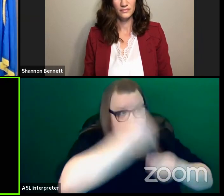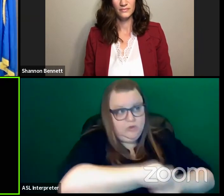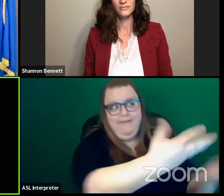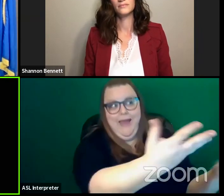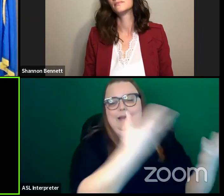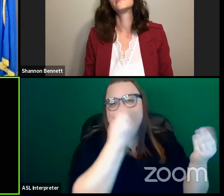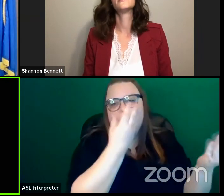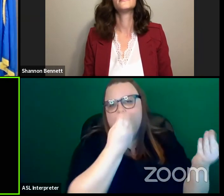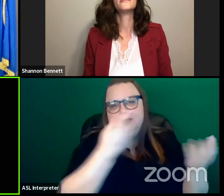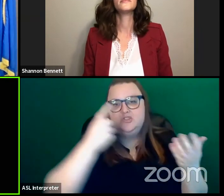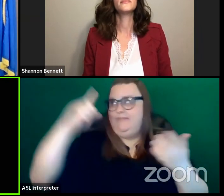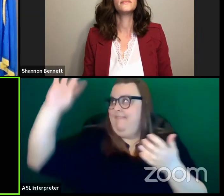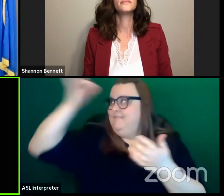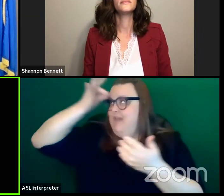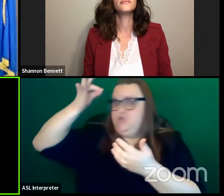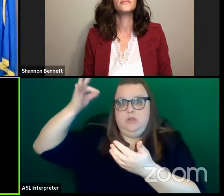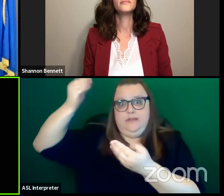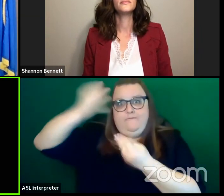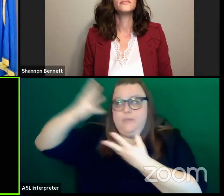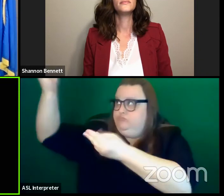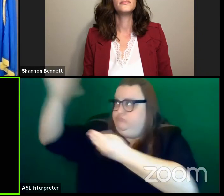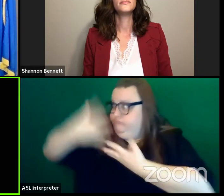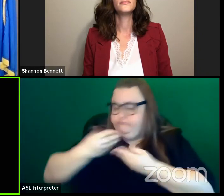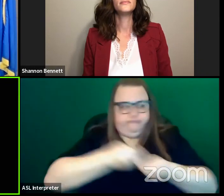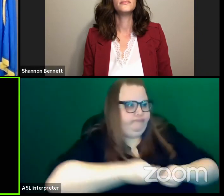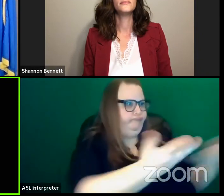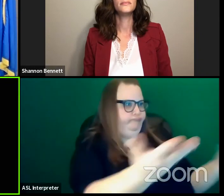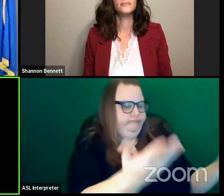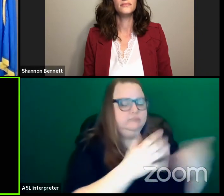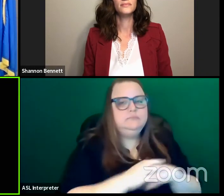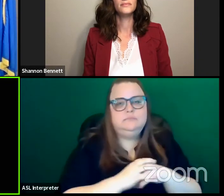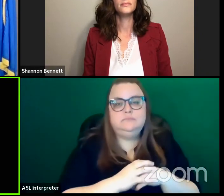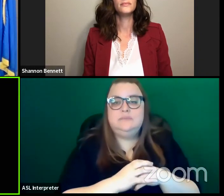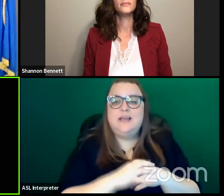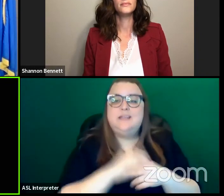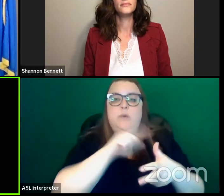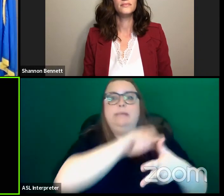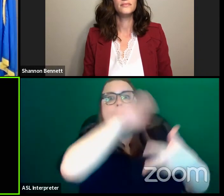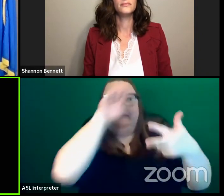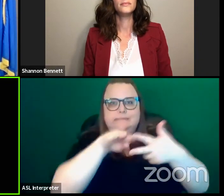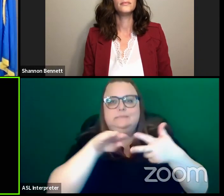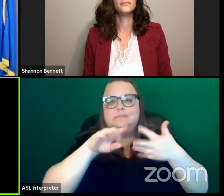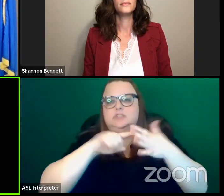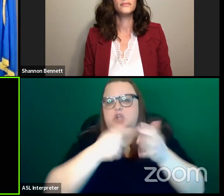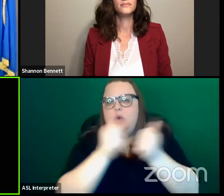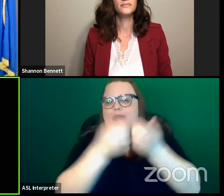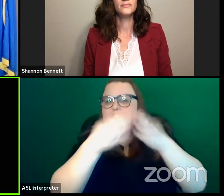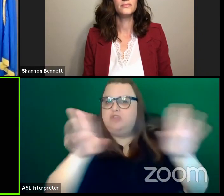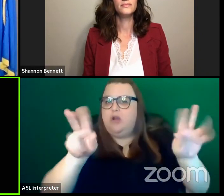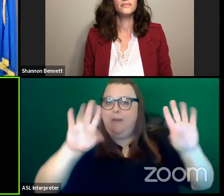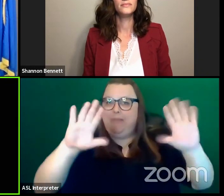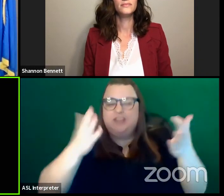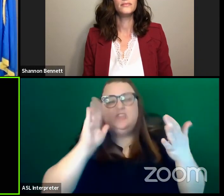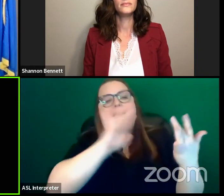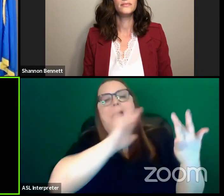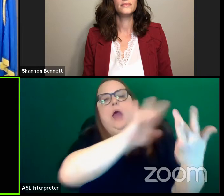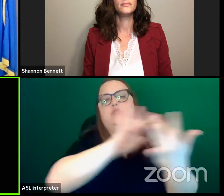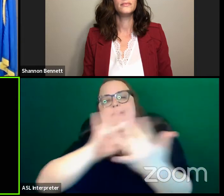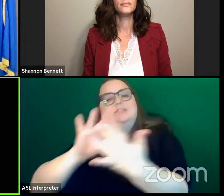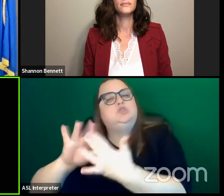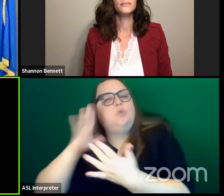at the federal level. And as we move into the general population, that outreach will look different, but we're still committed, along with